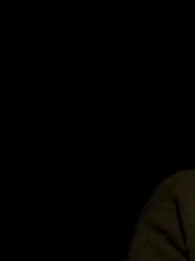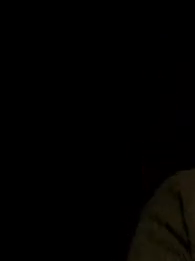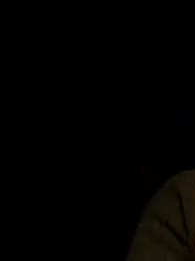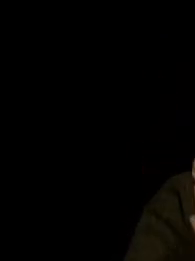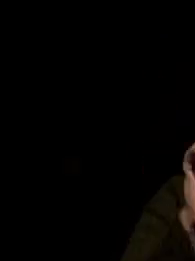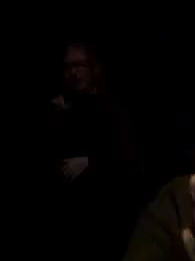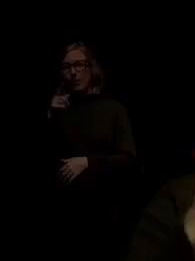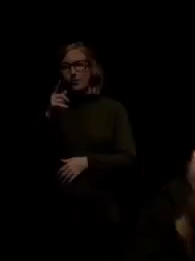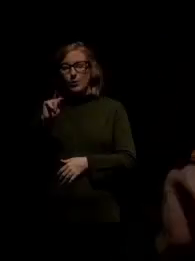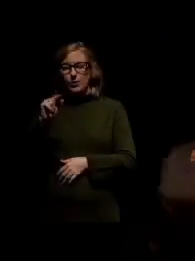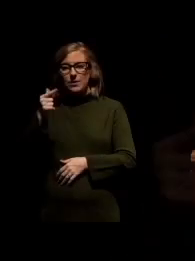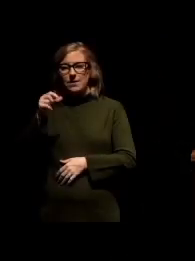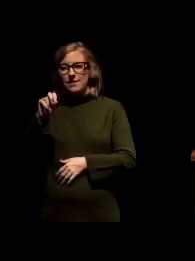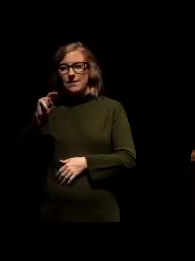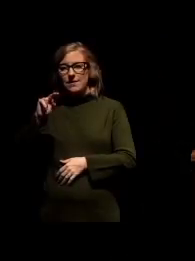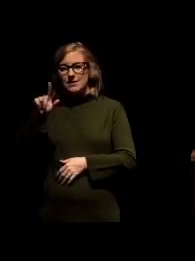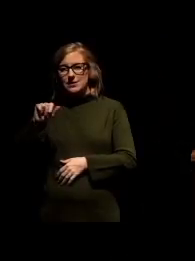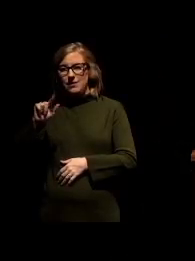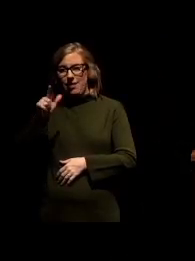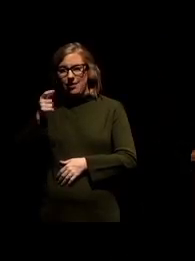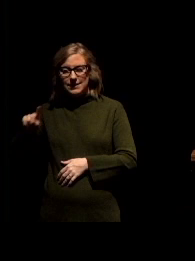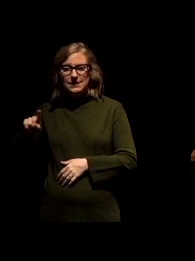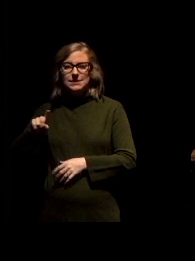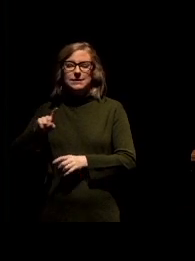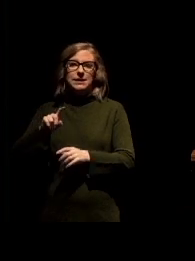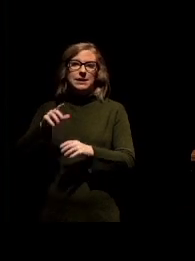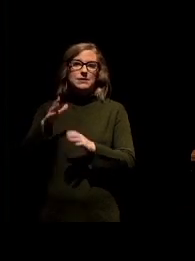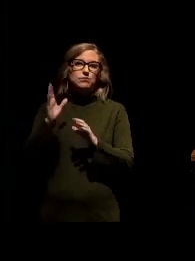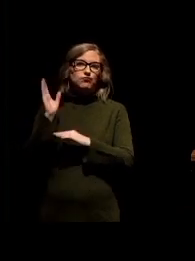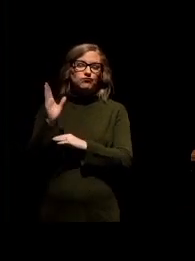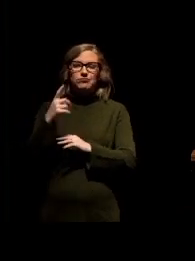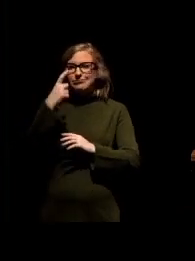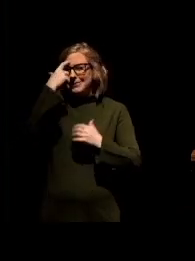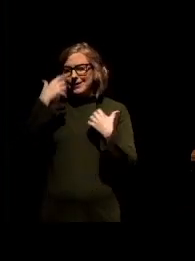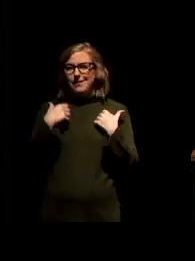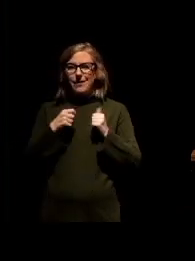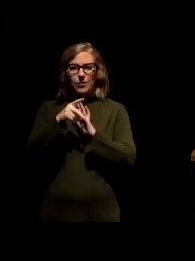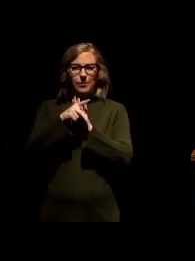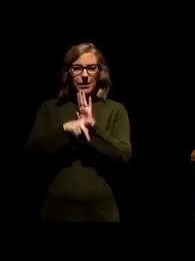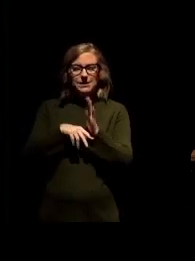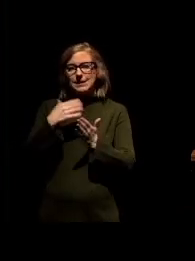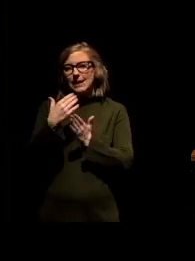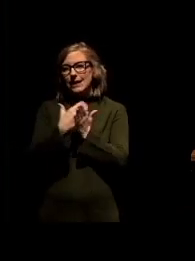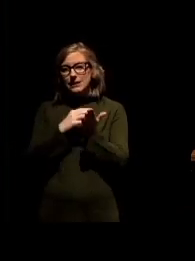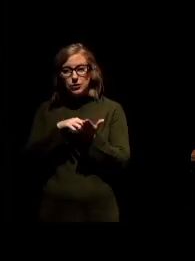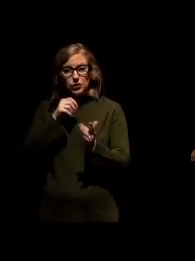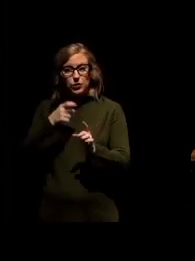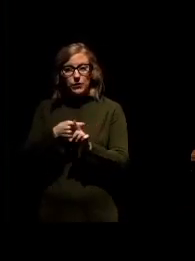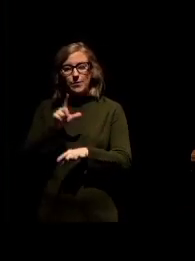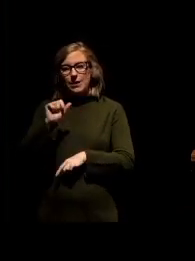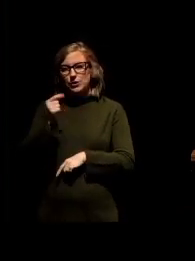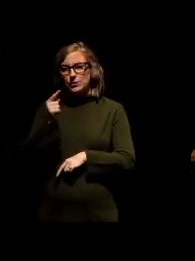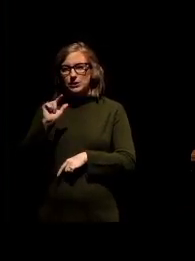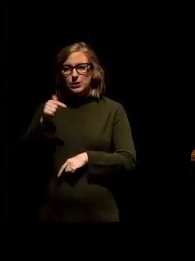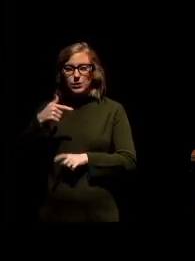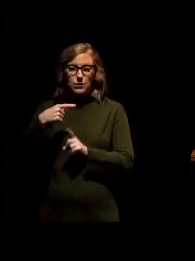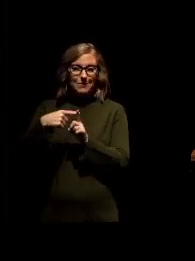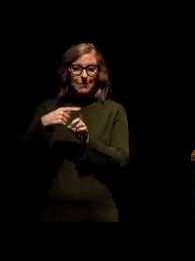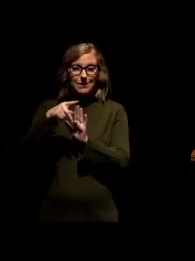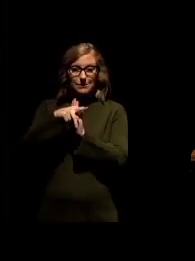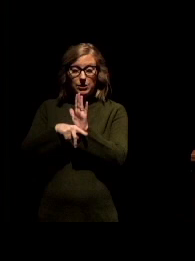His presentation will be called Mental Health Policy, Lessons Learned from LGBTQ Plus Policy to Achieve Health